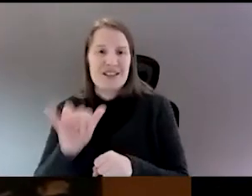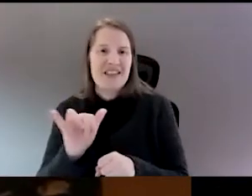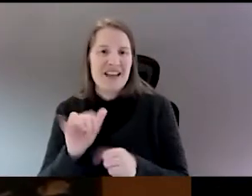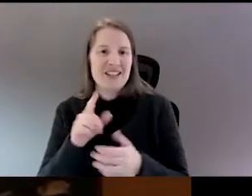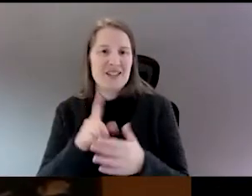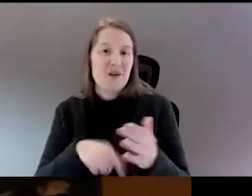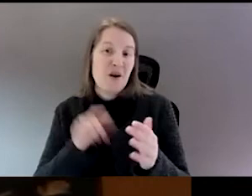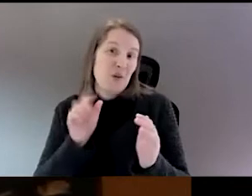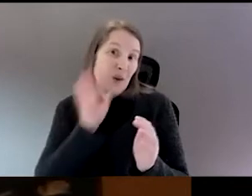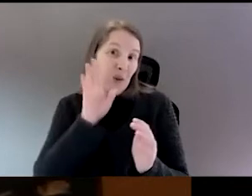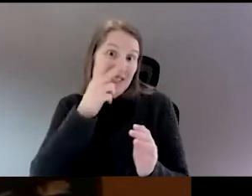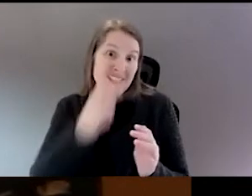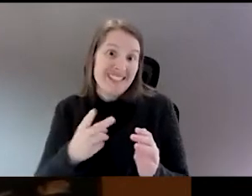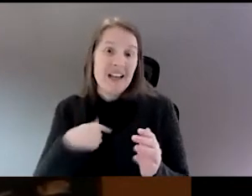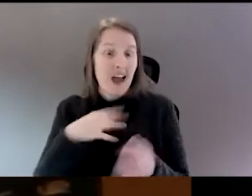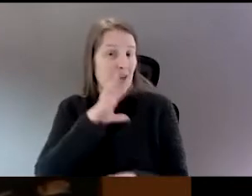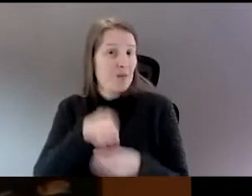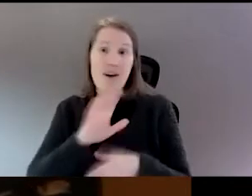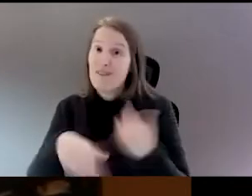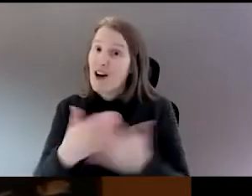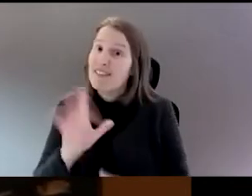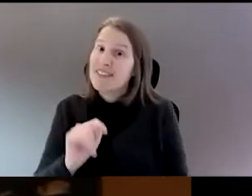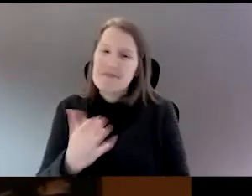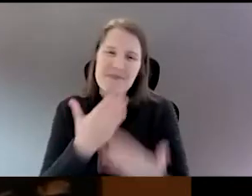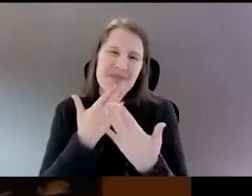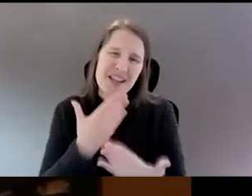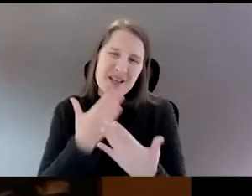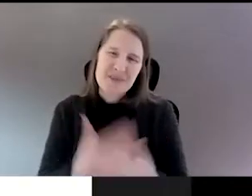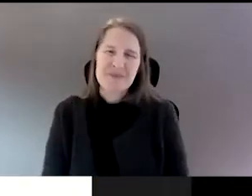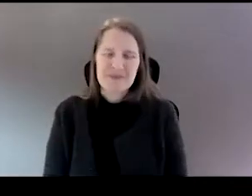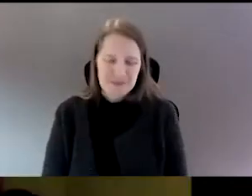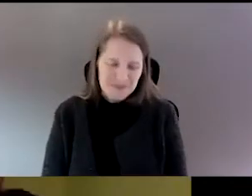can be a part of all of that. Thanks so much.